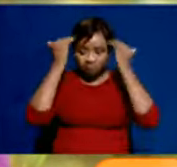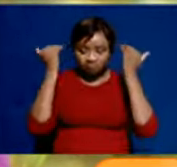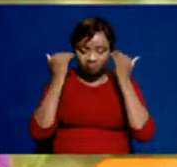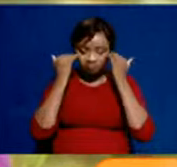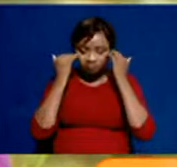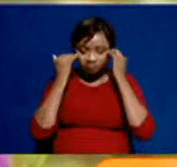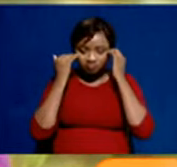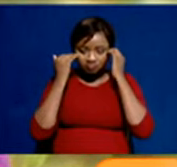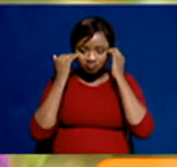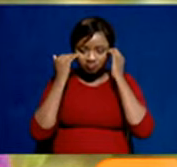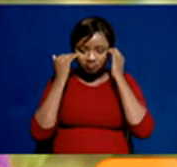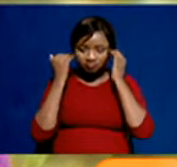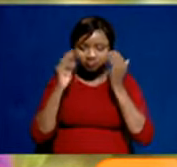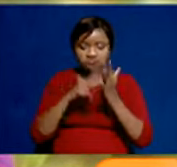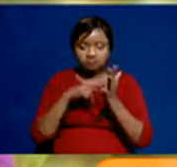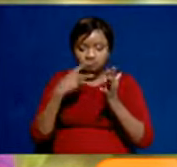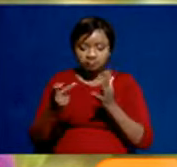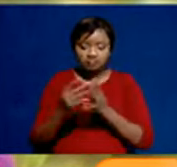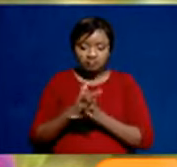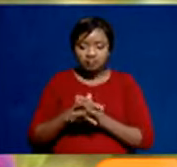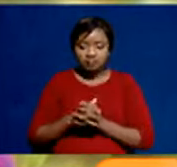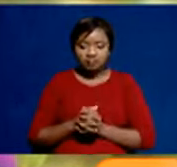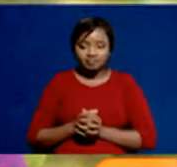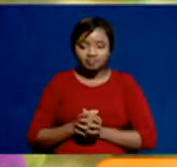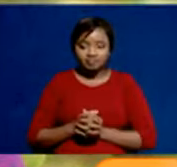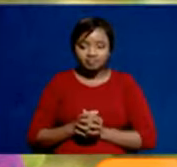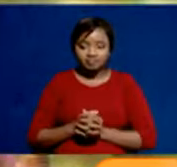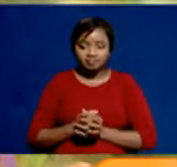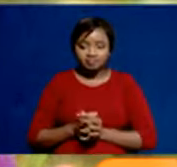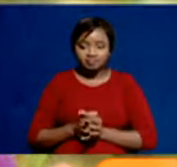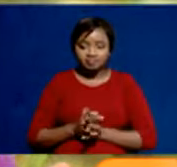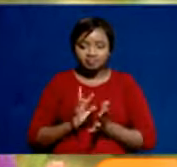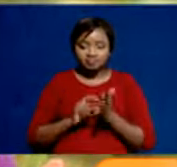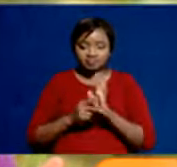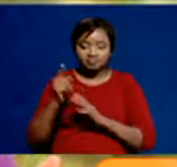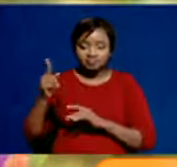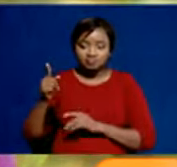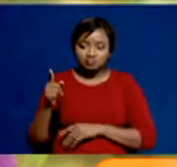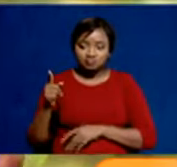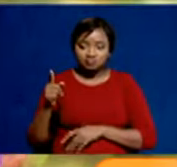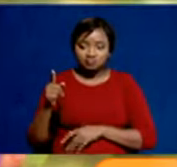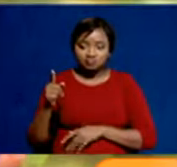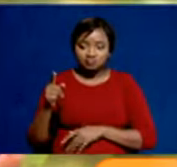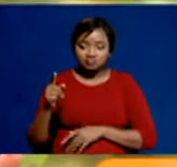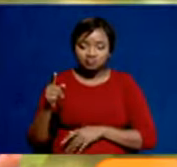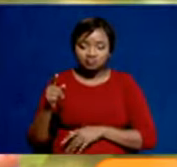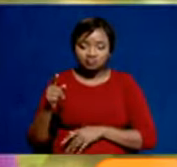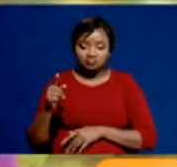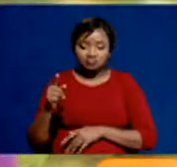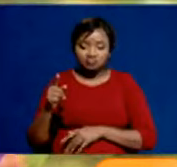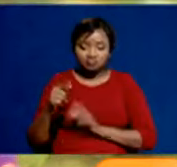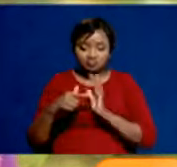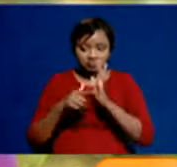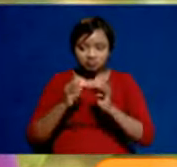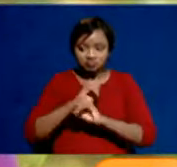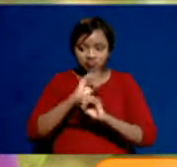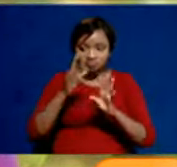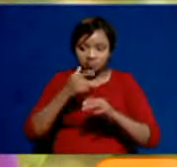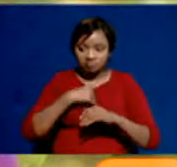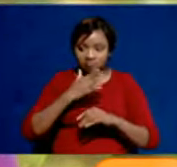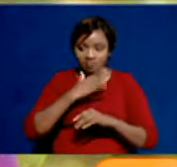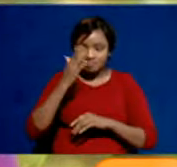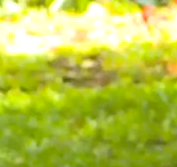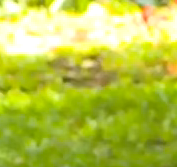the test of the rule of law. Yeah. Okay. Yeah, so it sort of affirmed my position that I never got